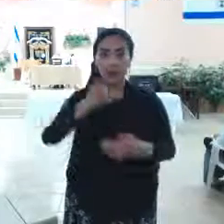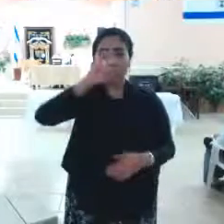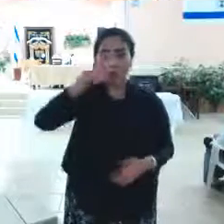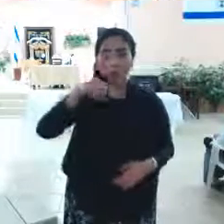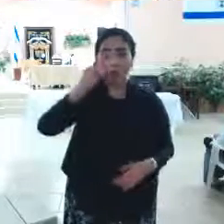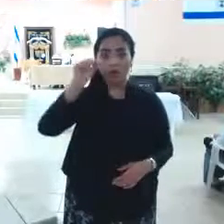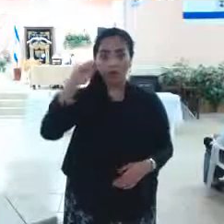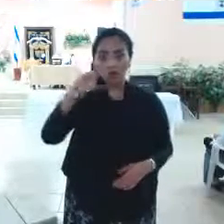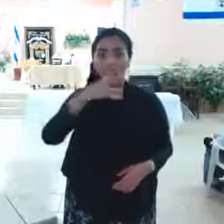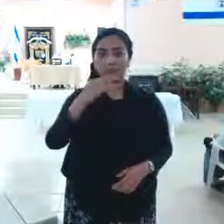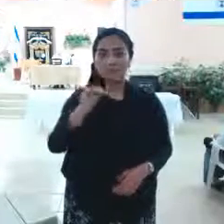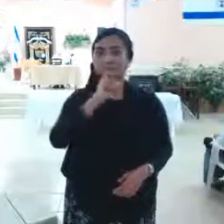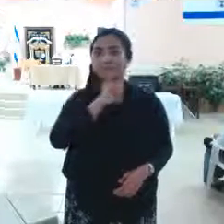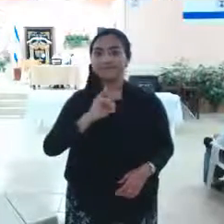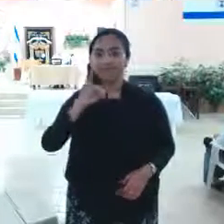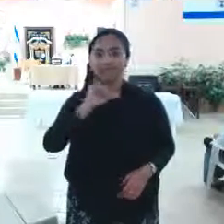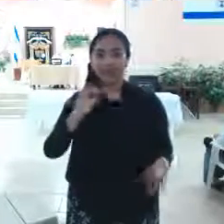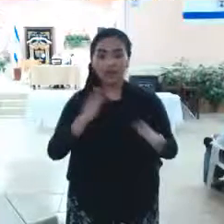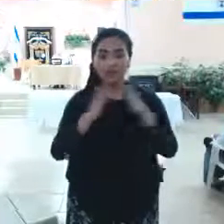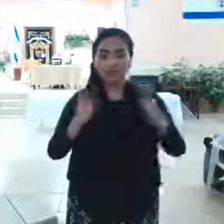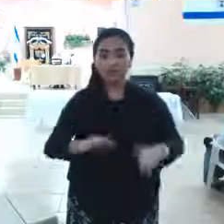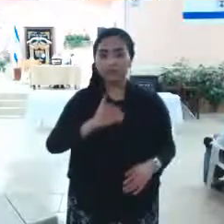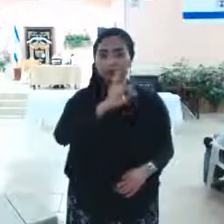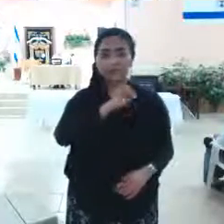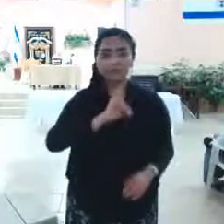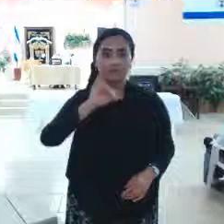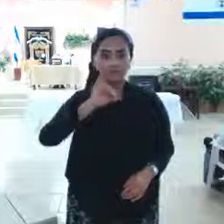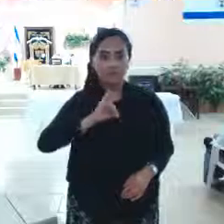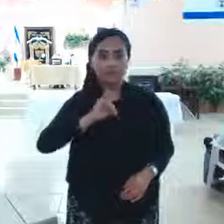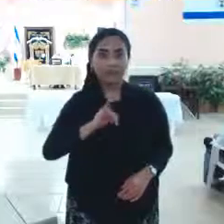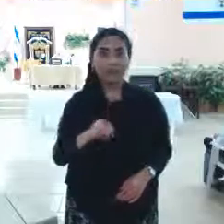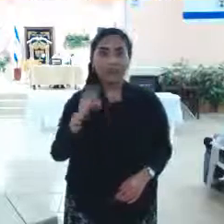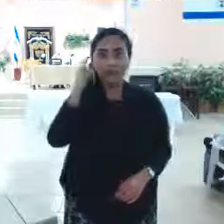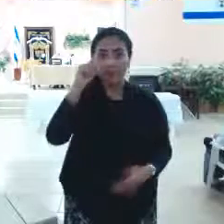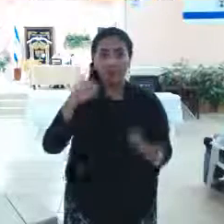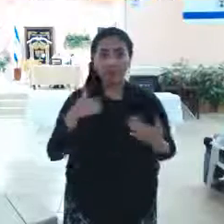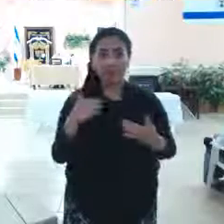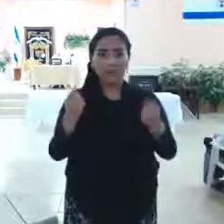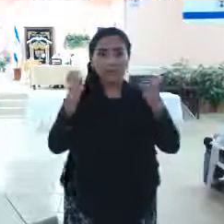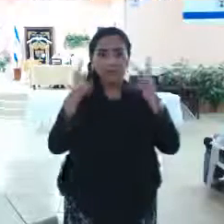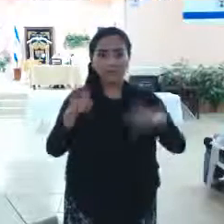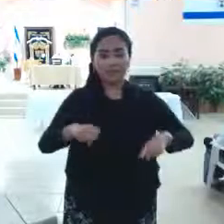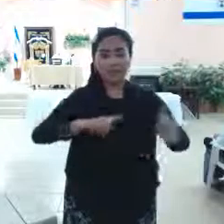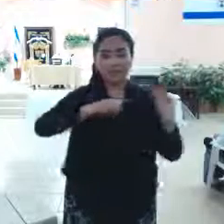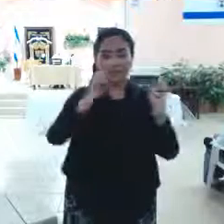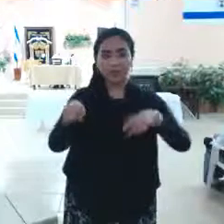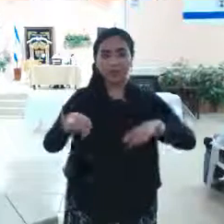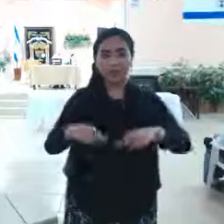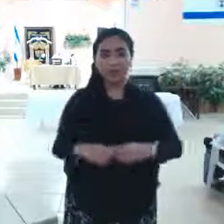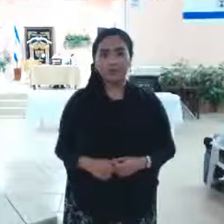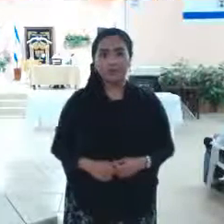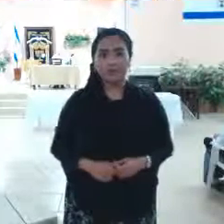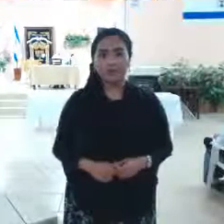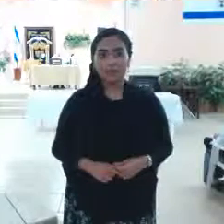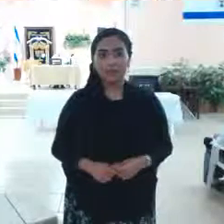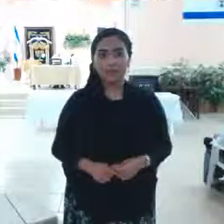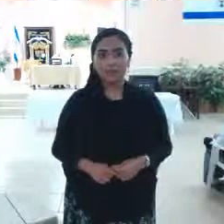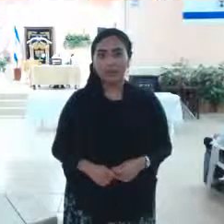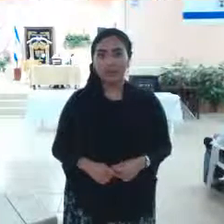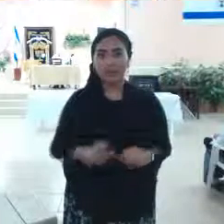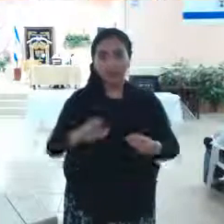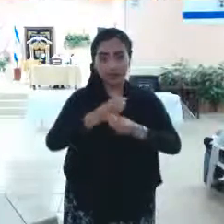So it was there, Judah, house of Judah, and house of Israel. So a big assistance assembly was